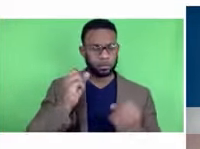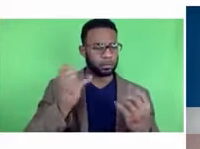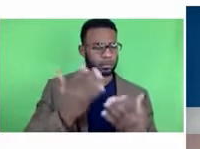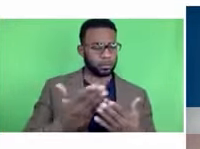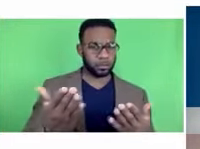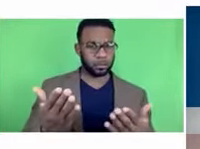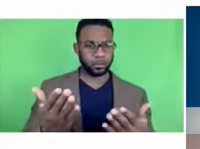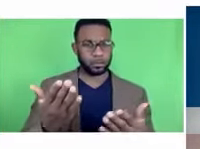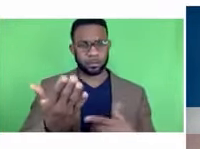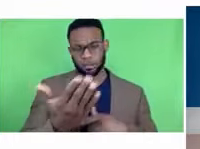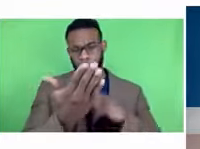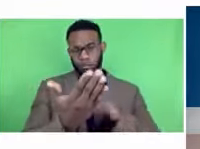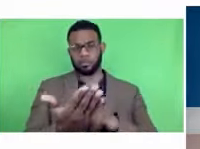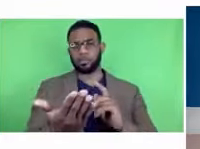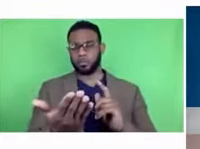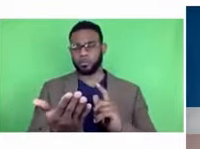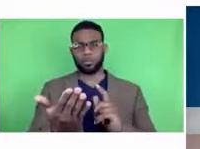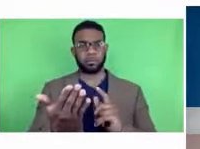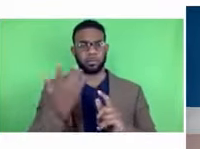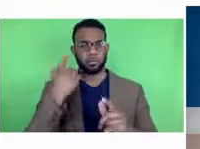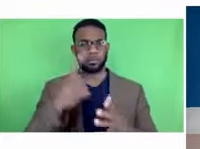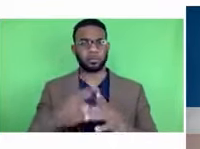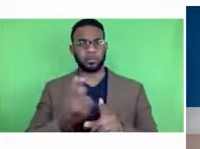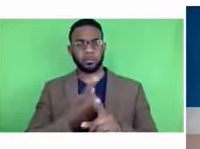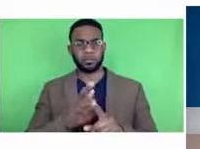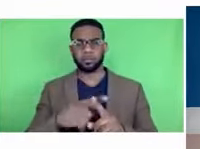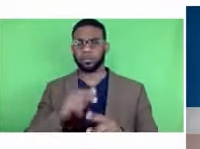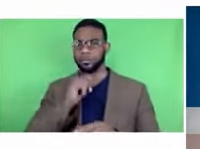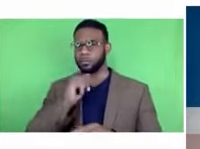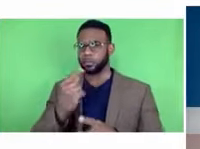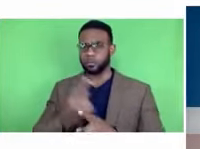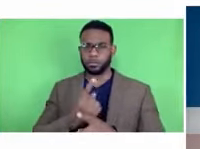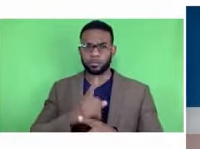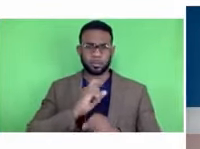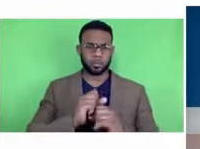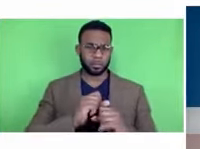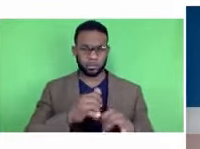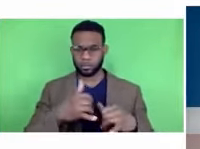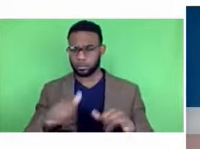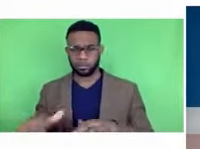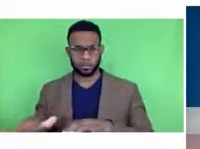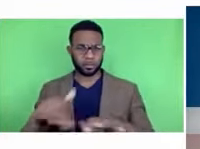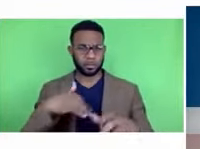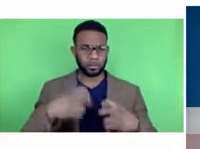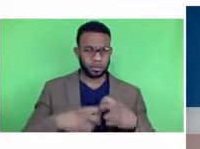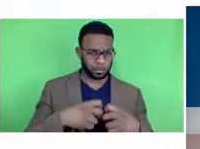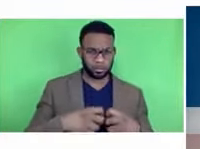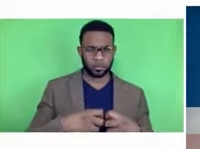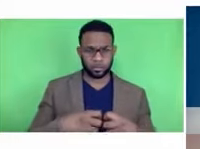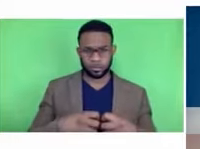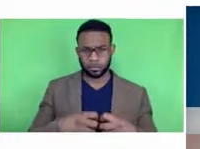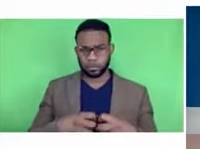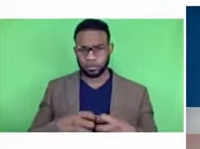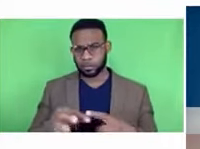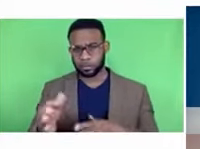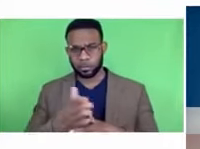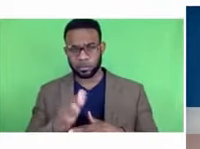right there, you know, in terms of what's appropriate and what is not. We really still have that problem kind of distinguishing between